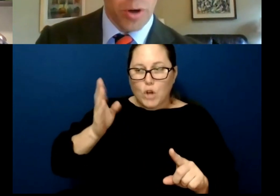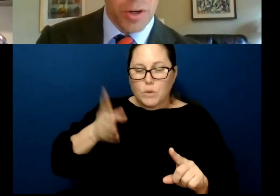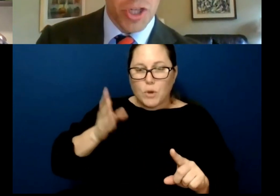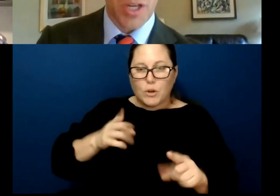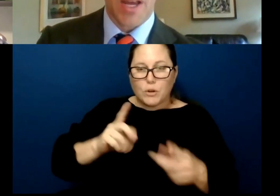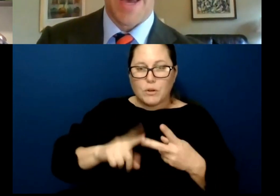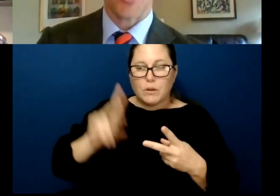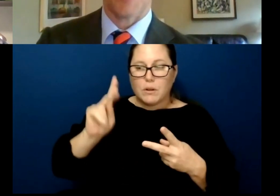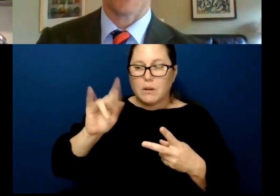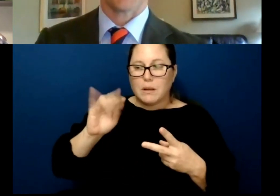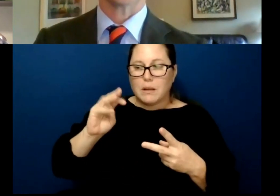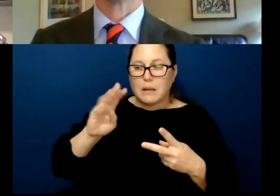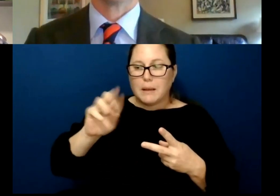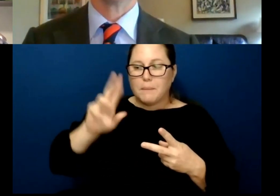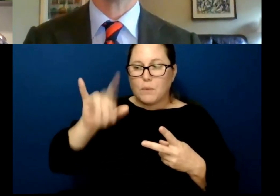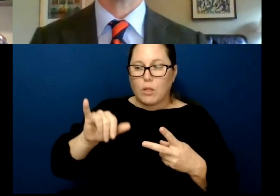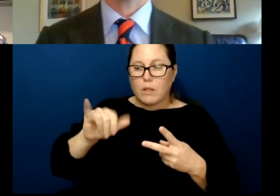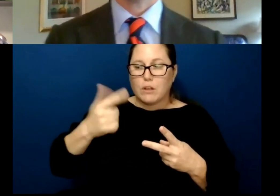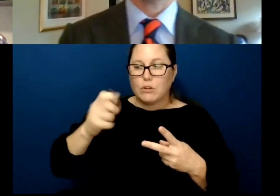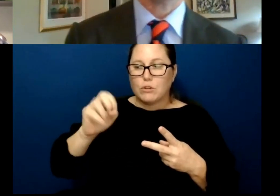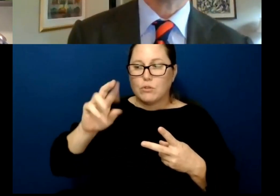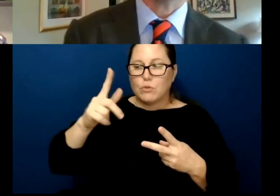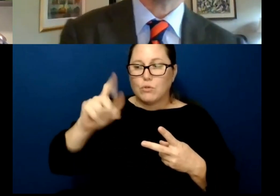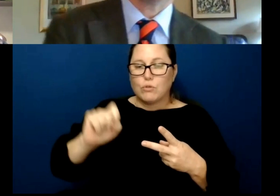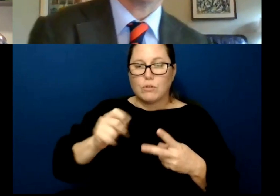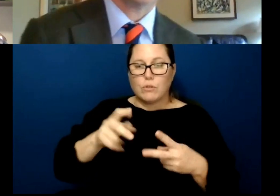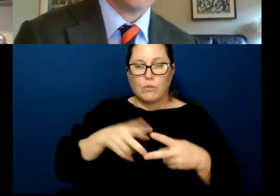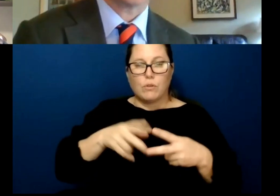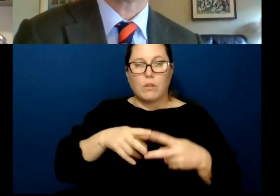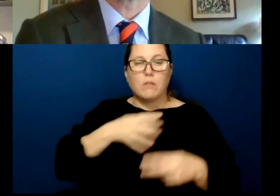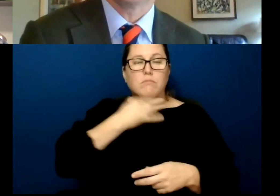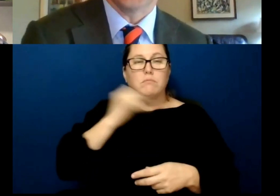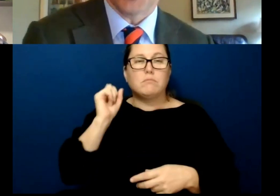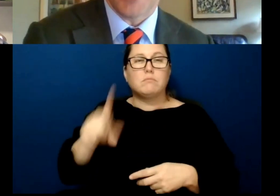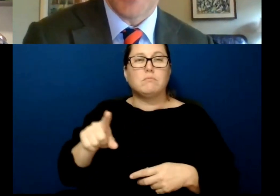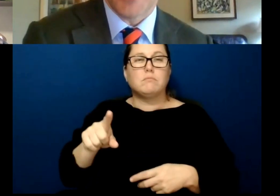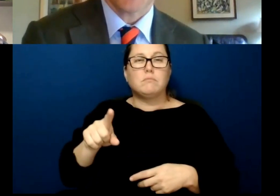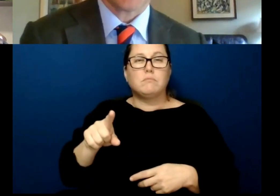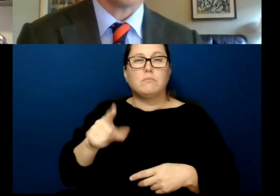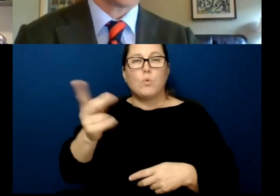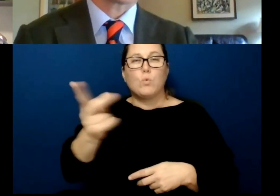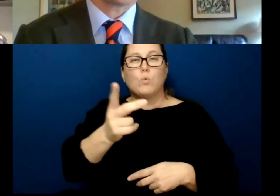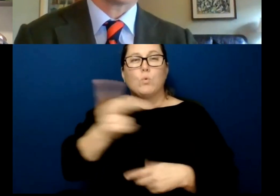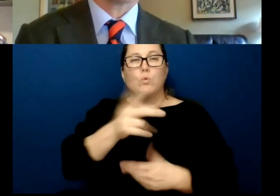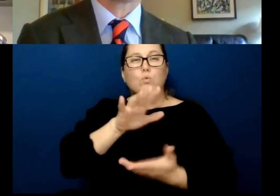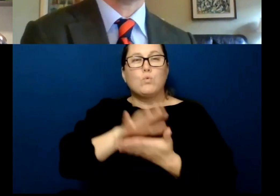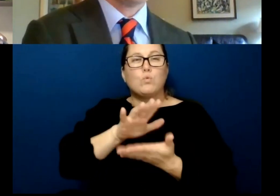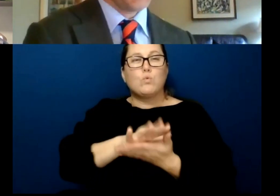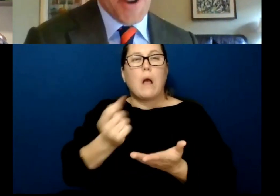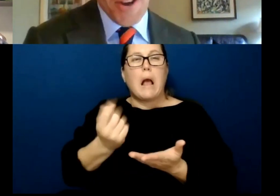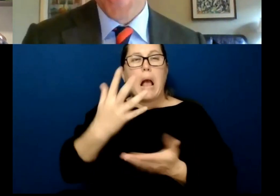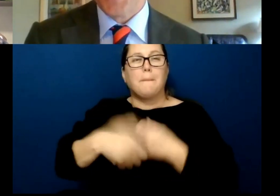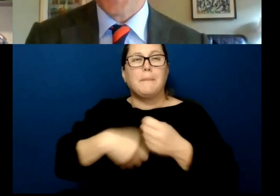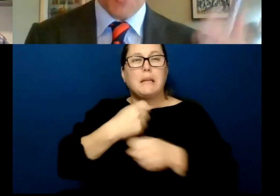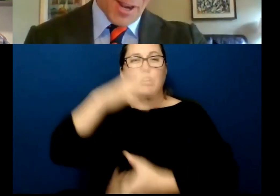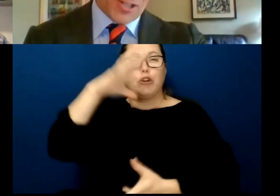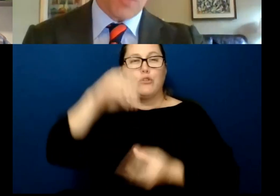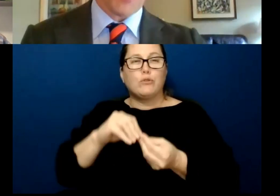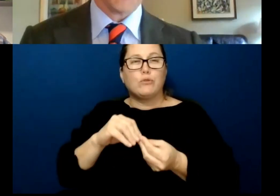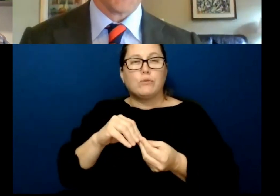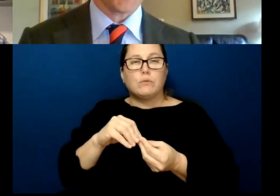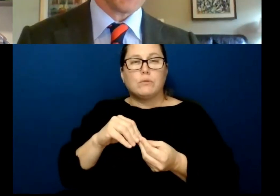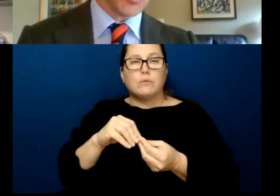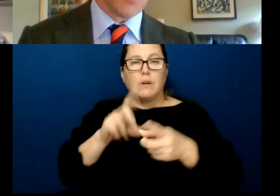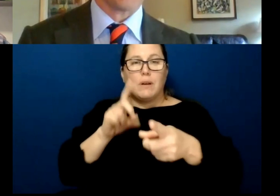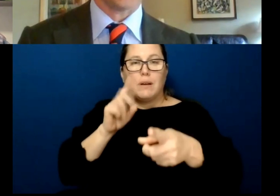Kimberly George asked a similar question. They want to know, how many years did you attend school? Let's start with Dr. Williams. I know you were looking